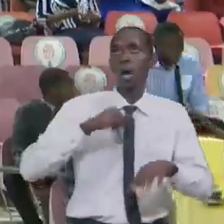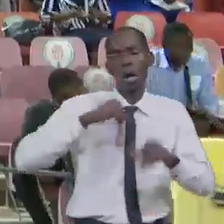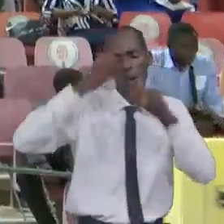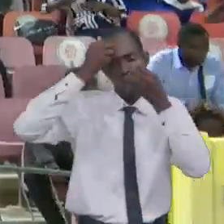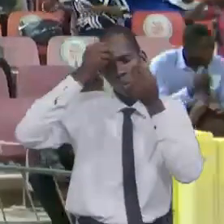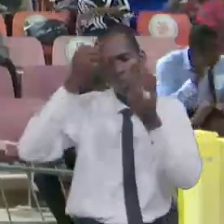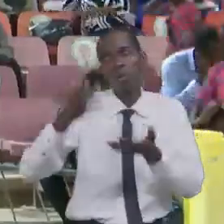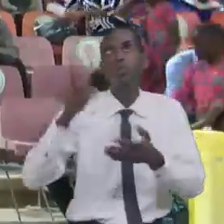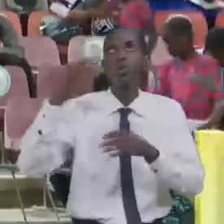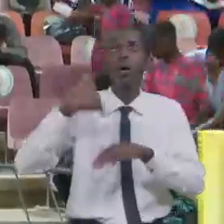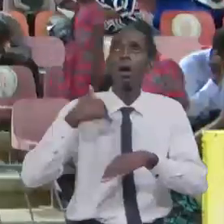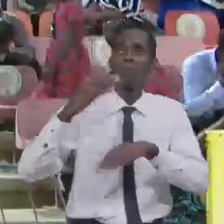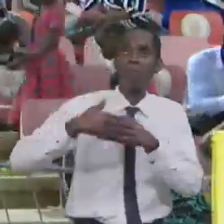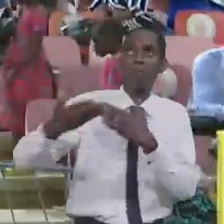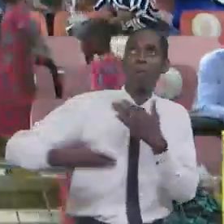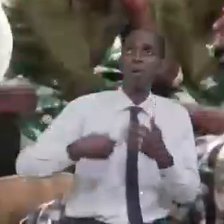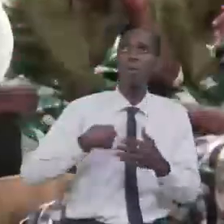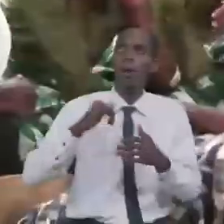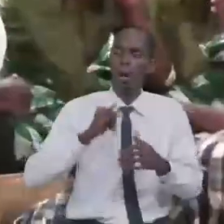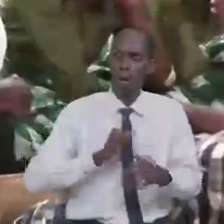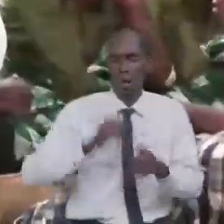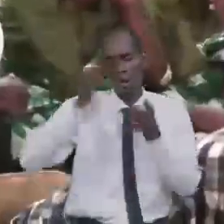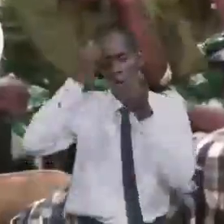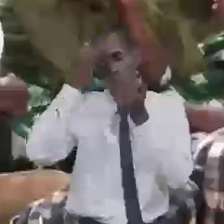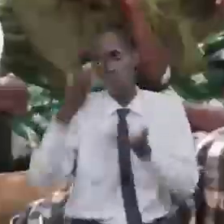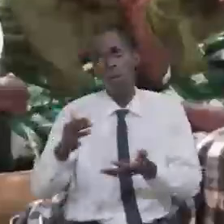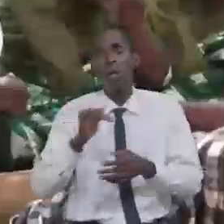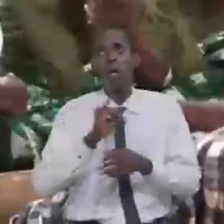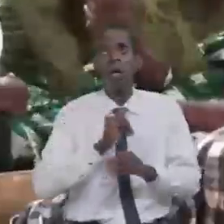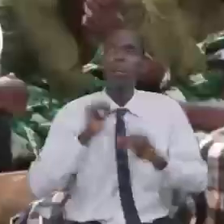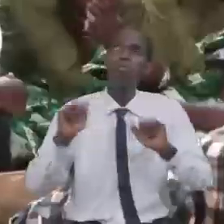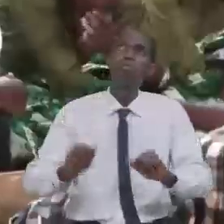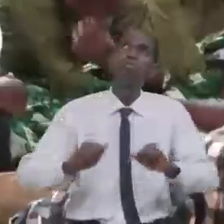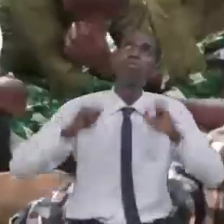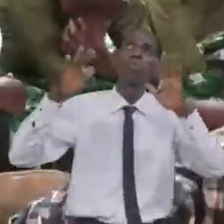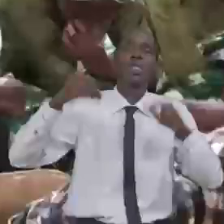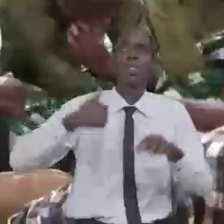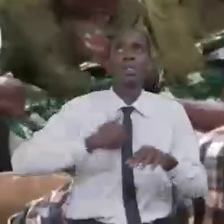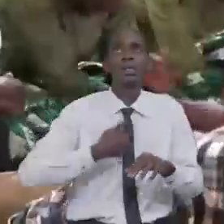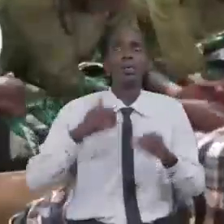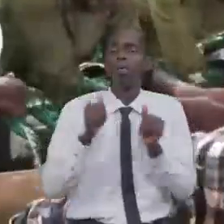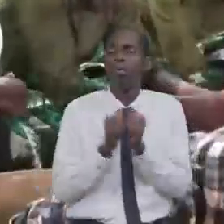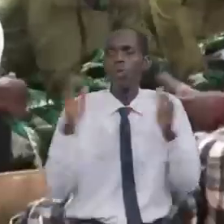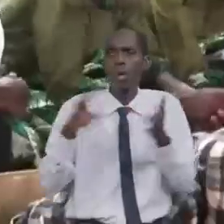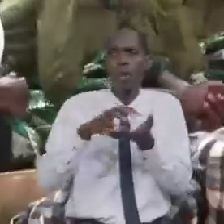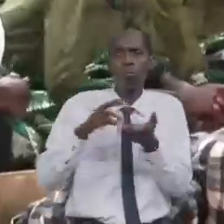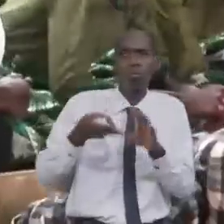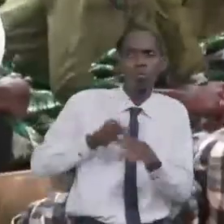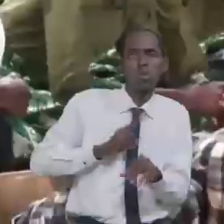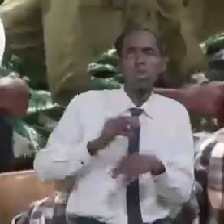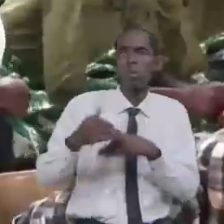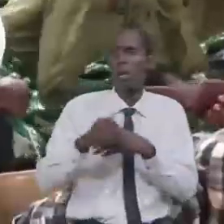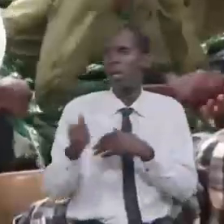have invited me and I come. And I give myself unreservedly, wholeheartedly unto